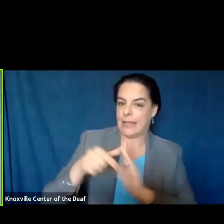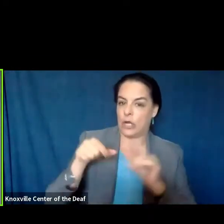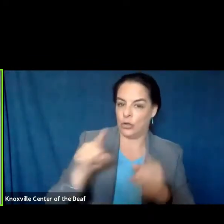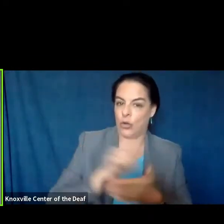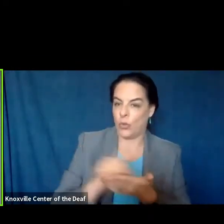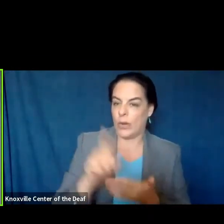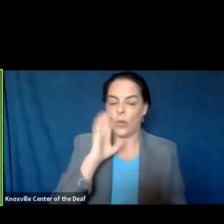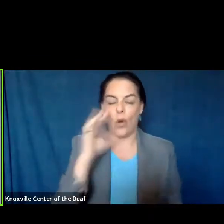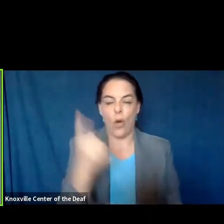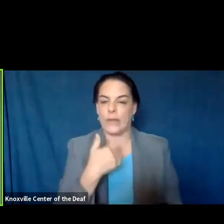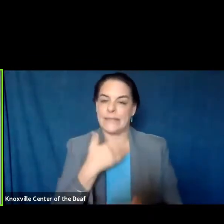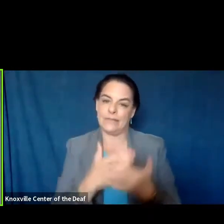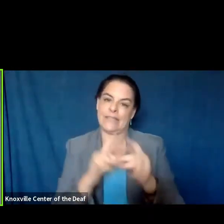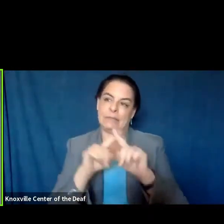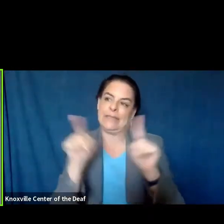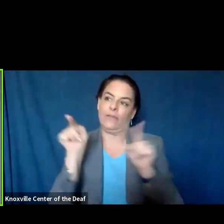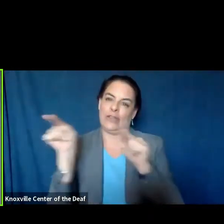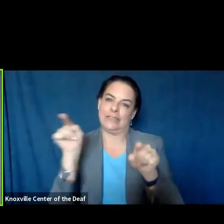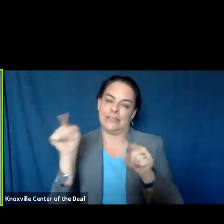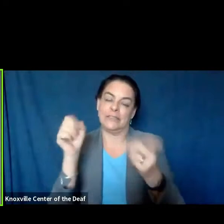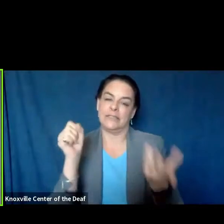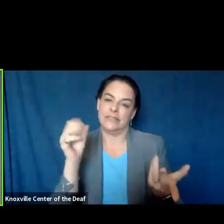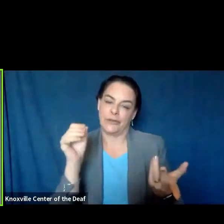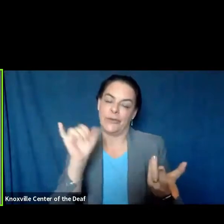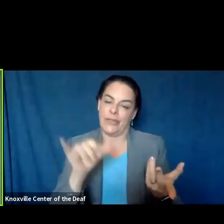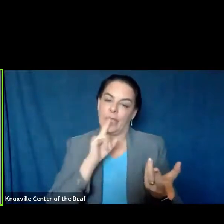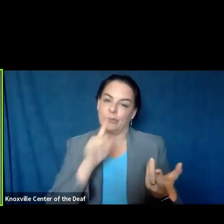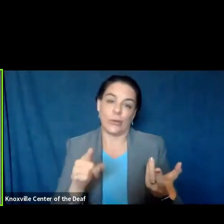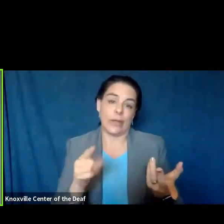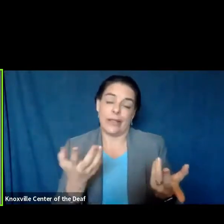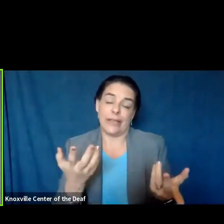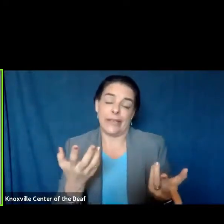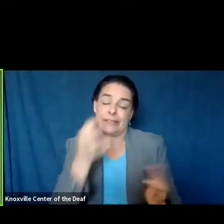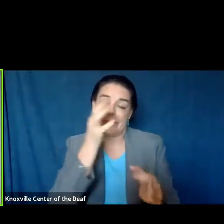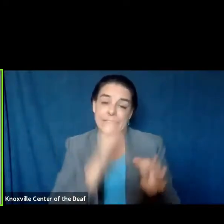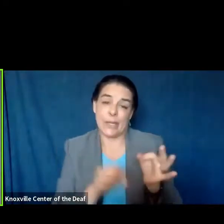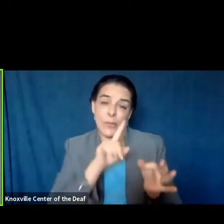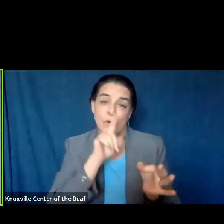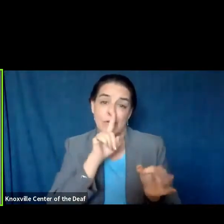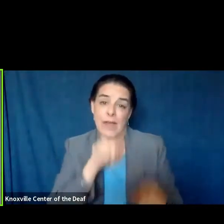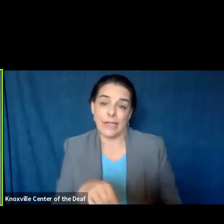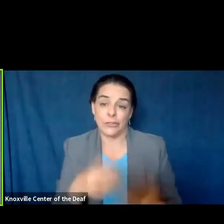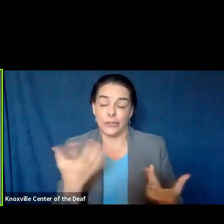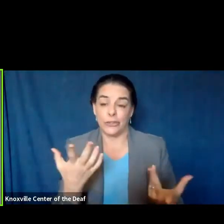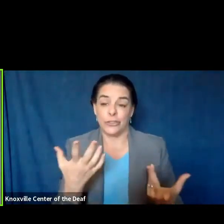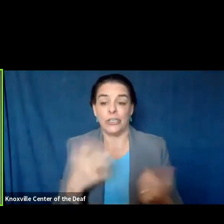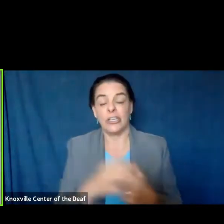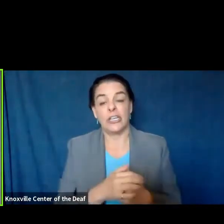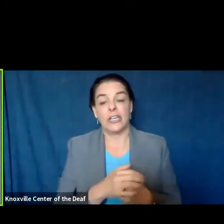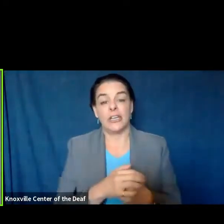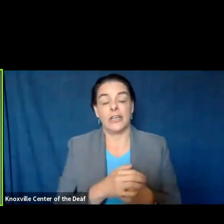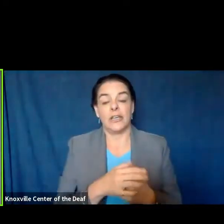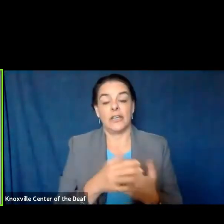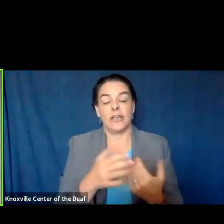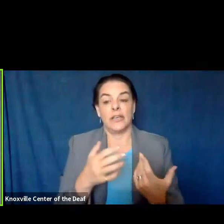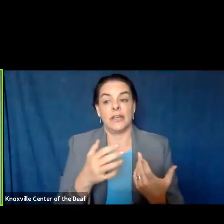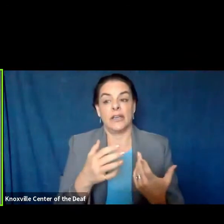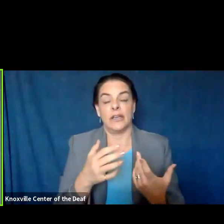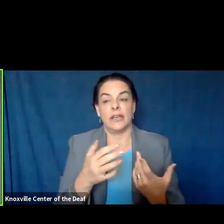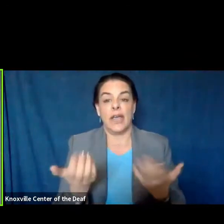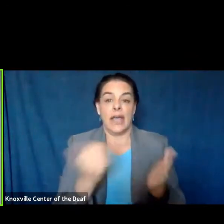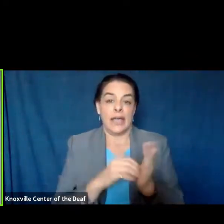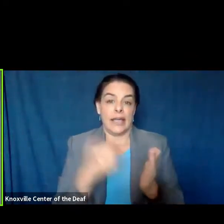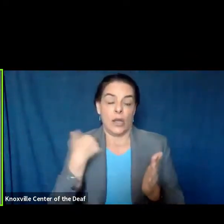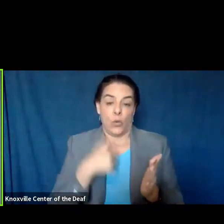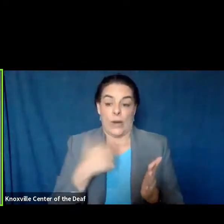some discrepancy there. And so that's really the simple, it's a dynamic situation. And just look at, again, we